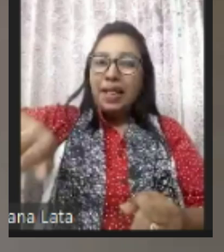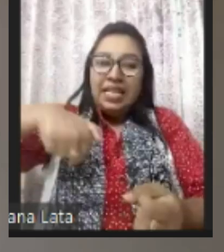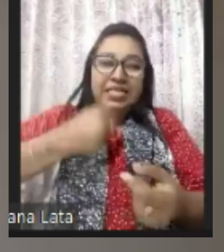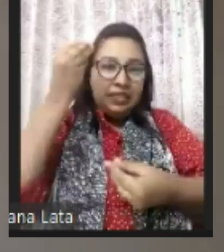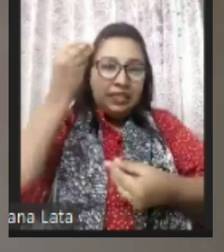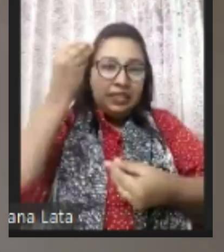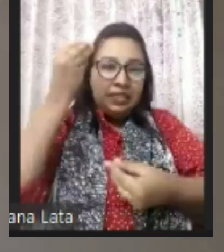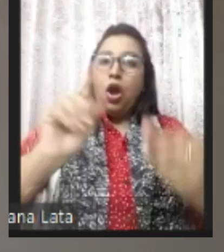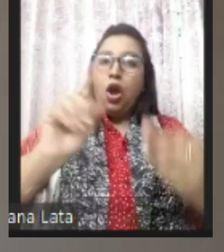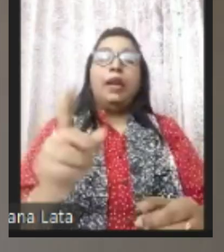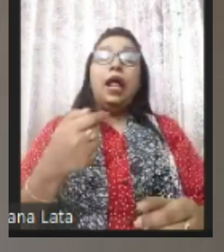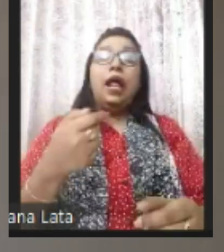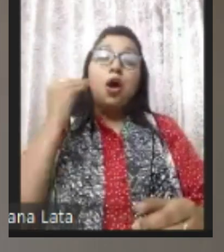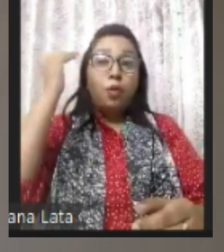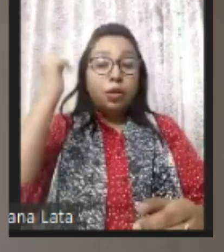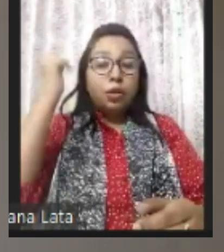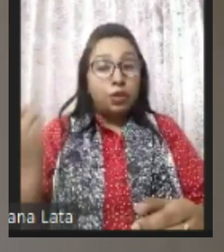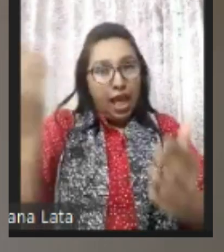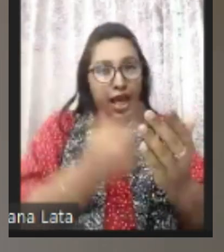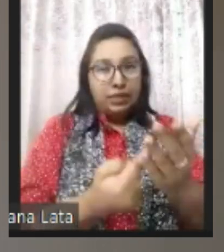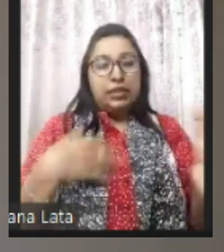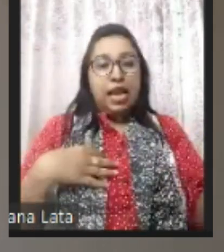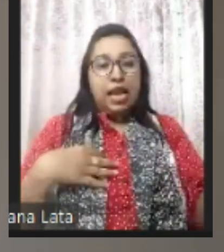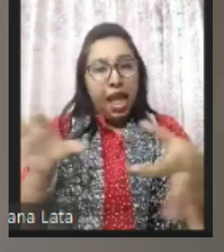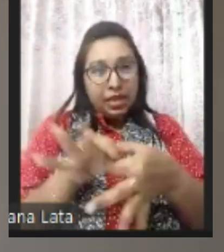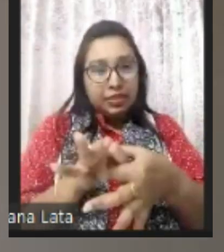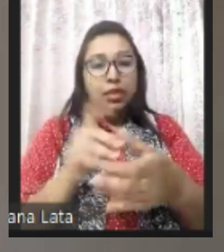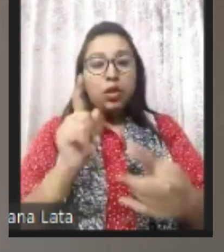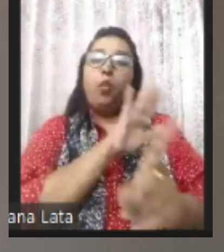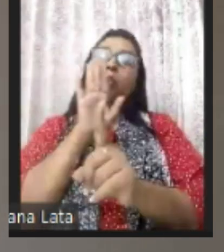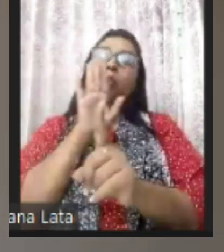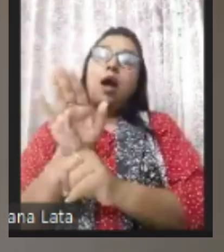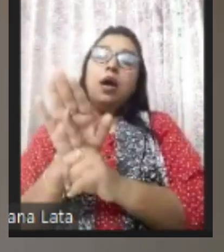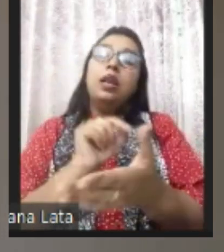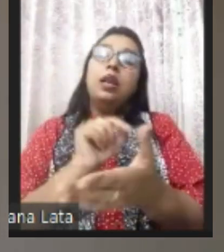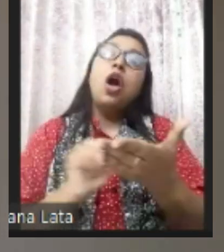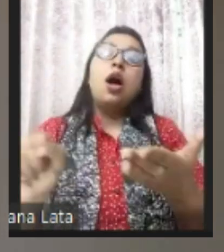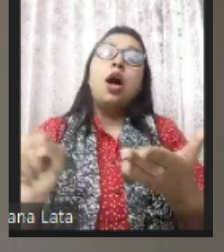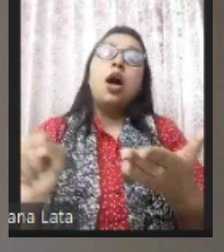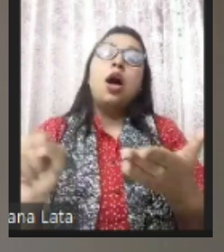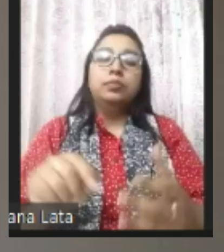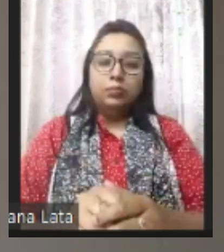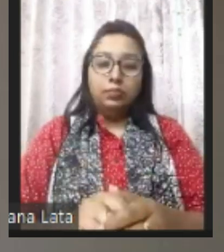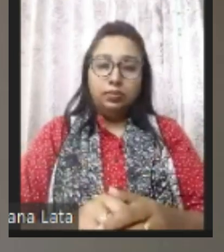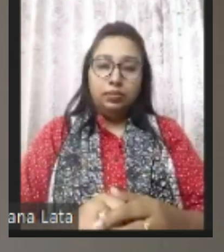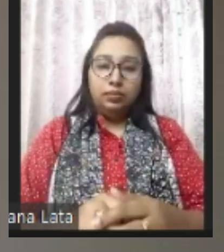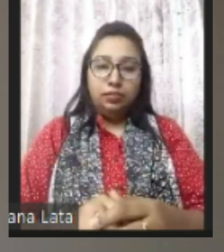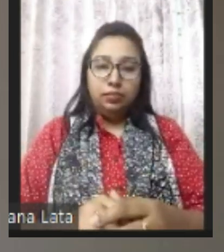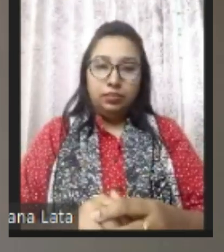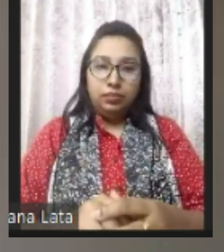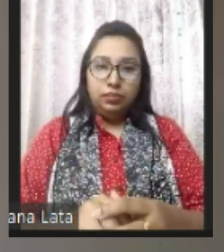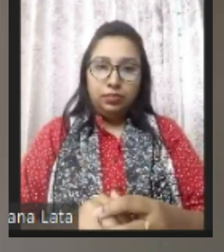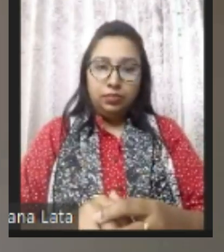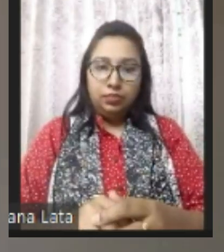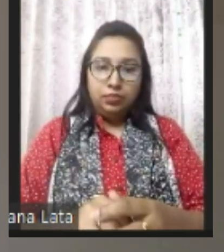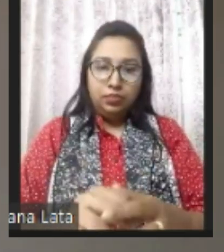barriers and can also then, through that lived experience,